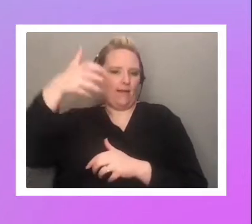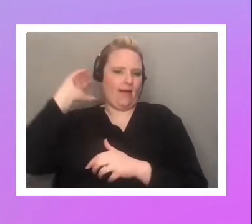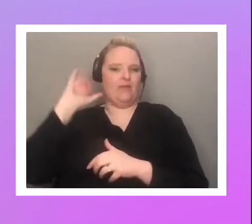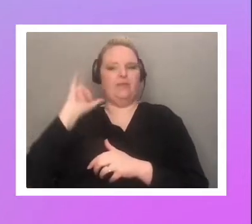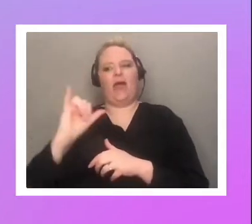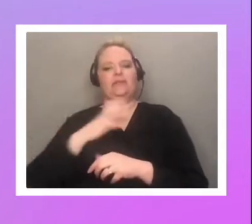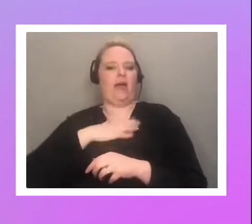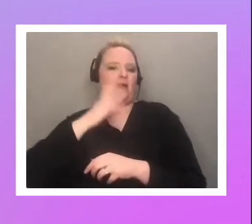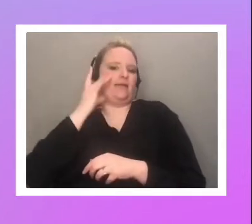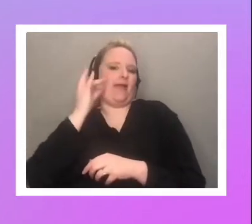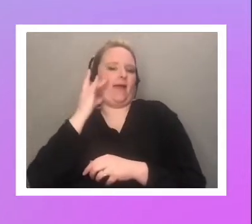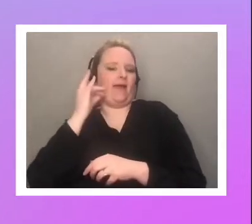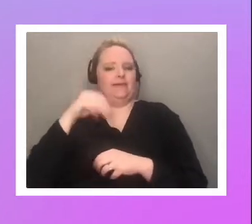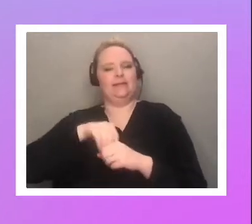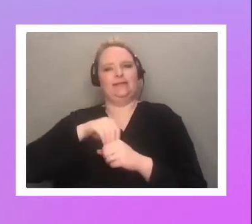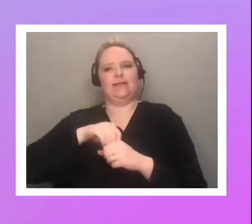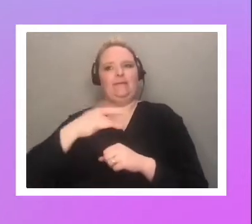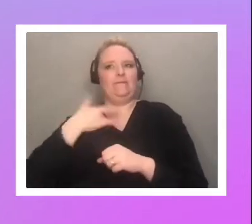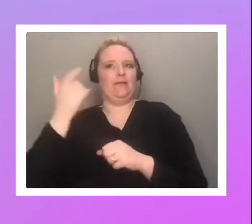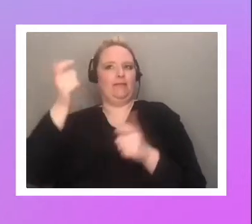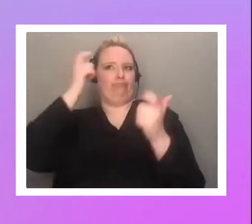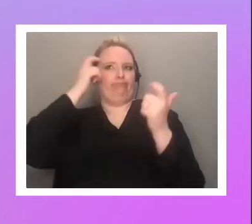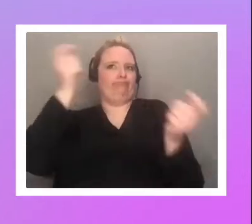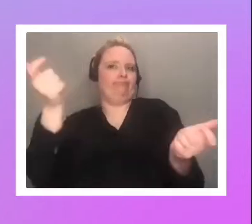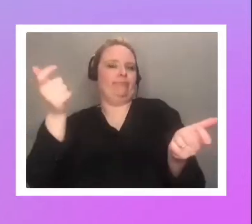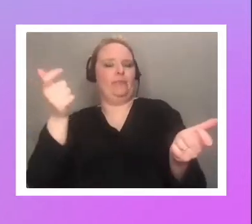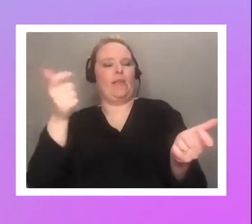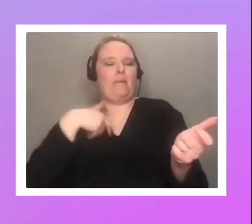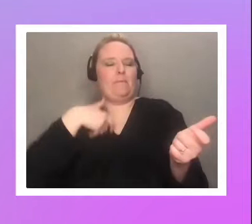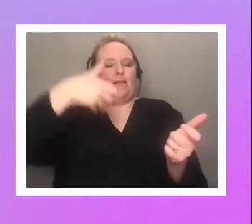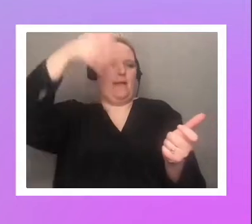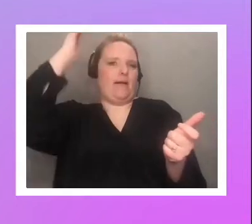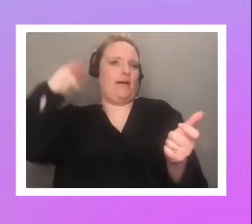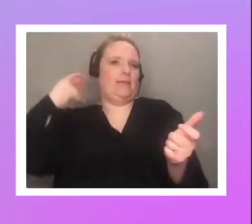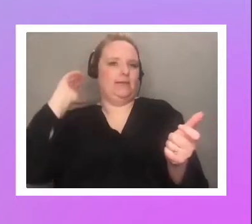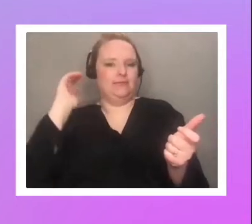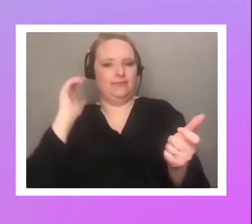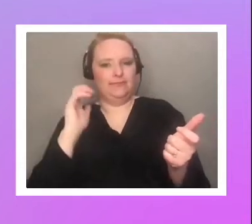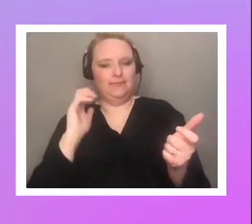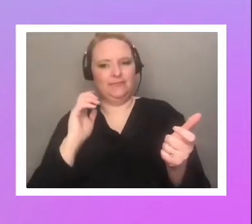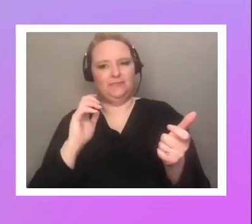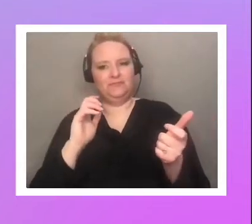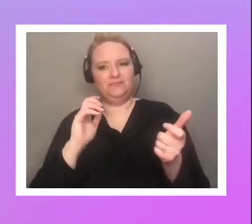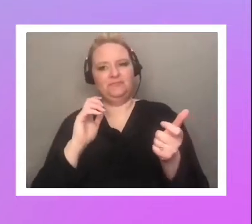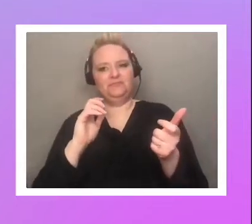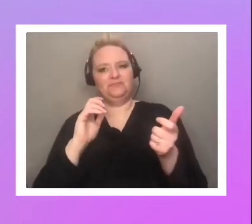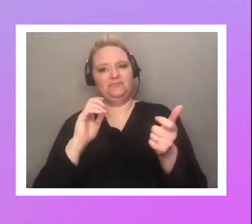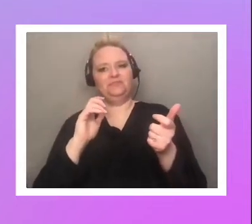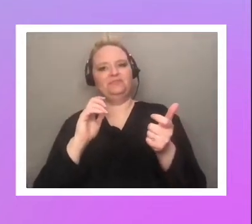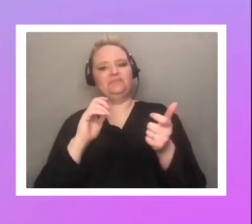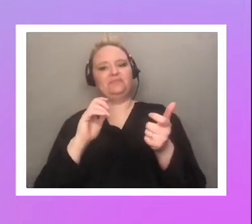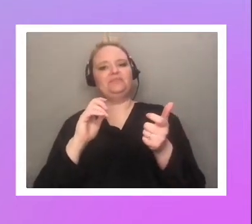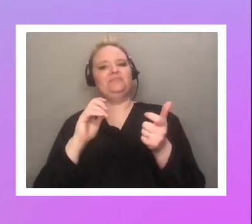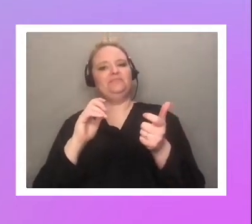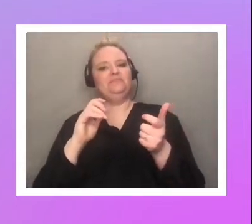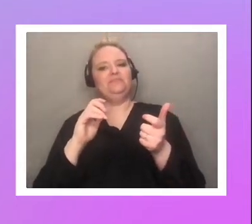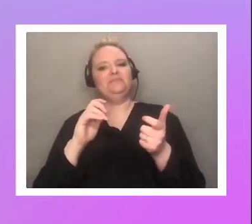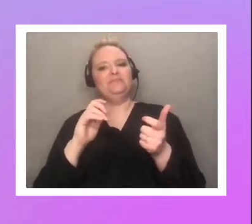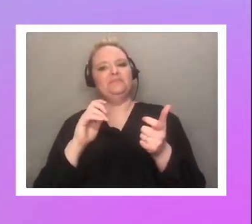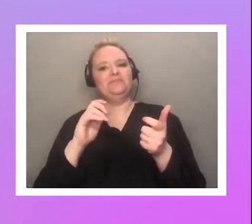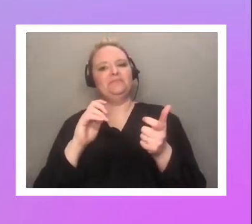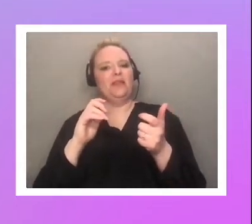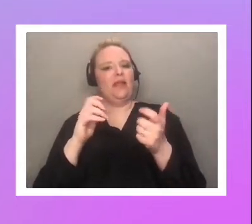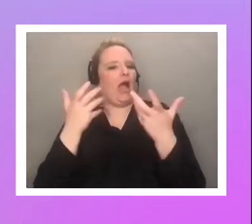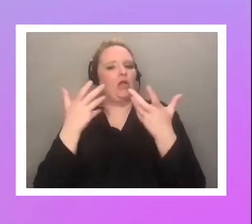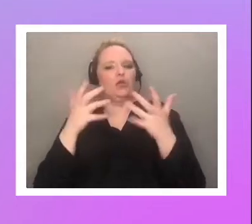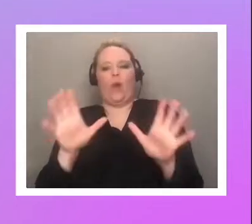think of themselves. They think there are lions, and they, I'm not to take that dream from